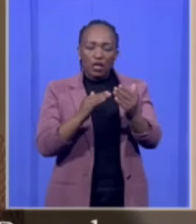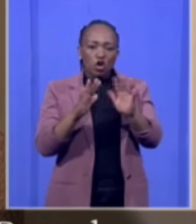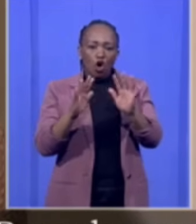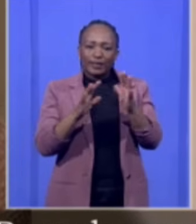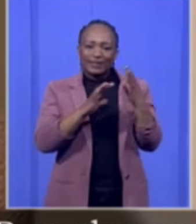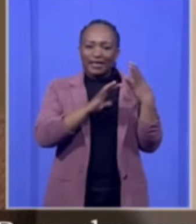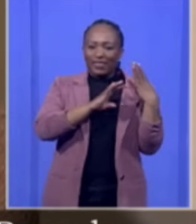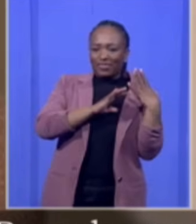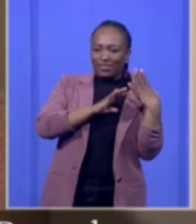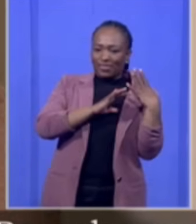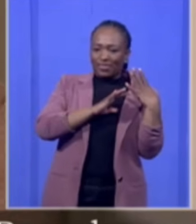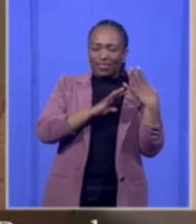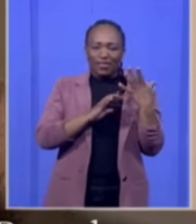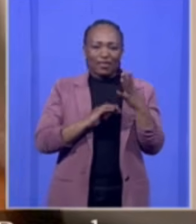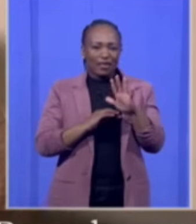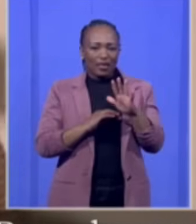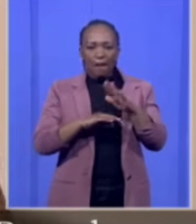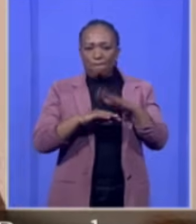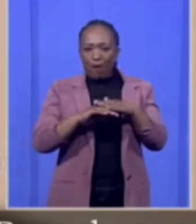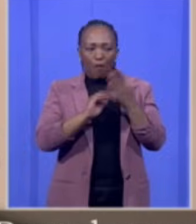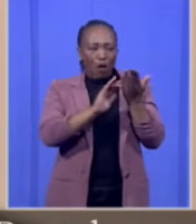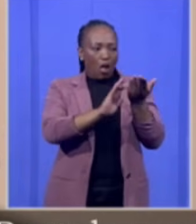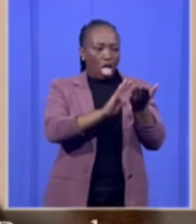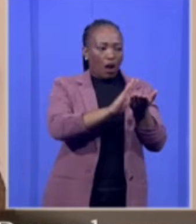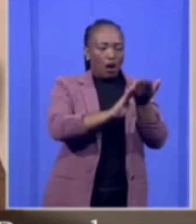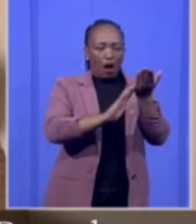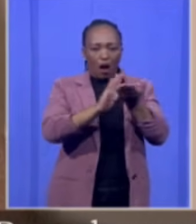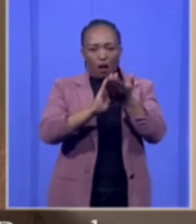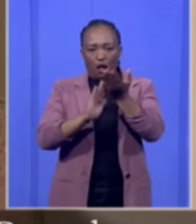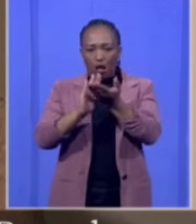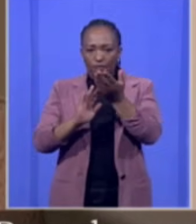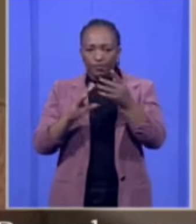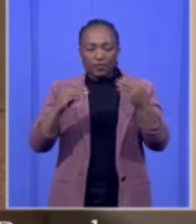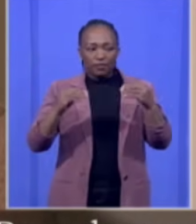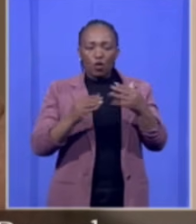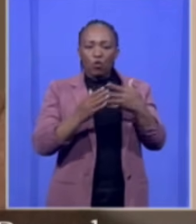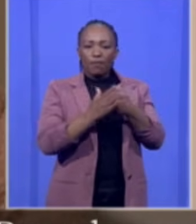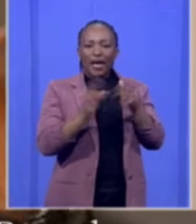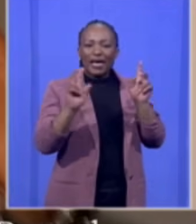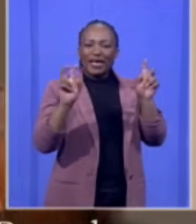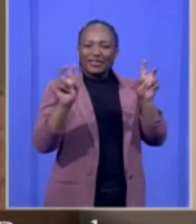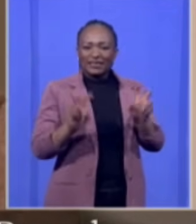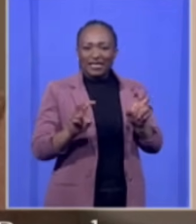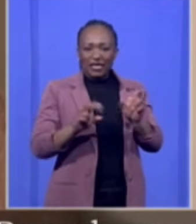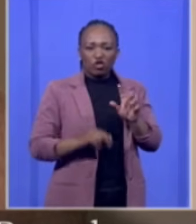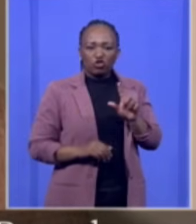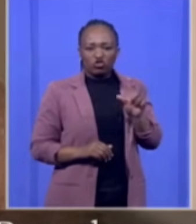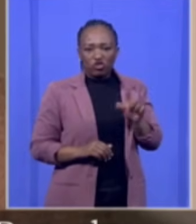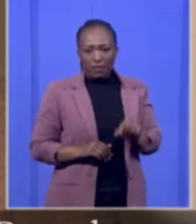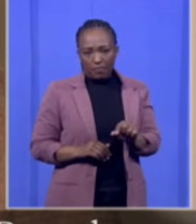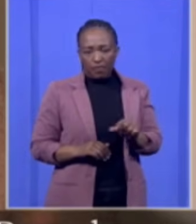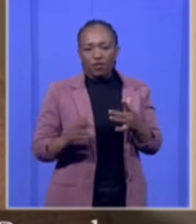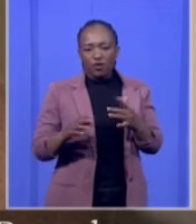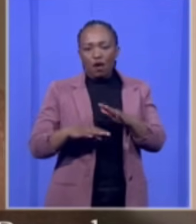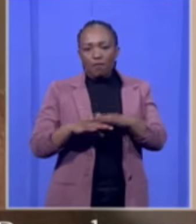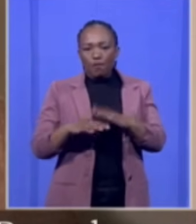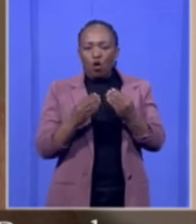with runaway tariff increases. Industry will be able to buy electricity that is cheaper, and they are able to lend their goods